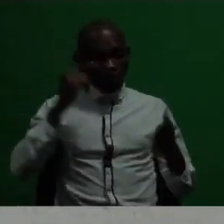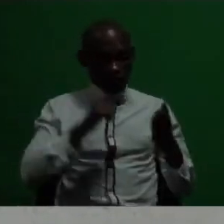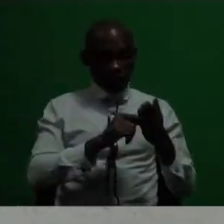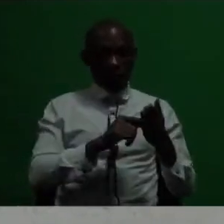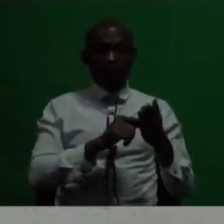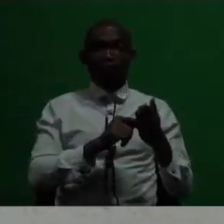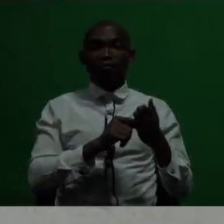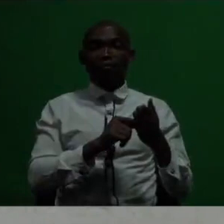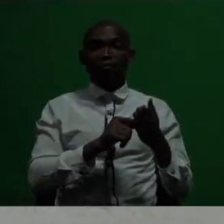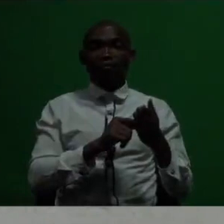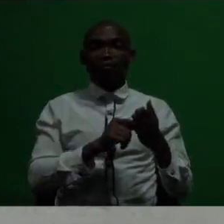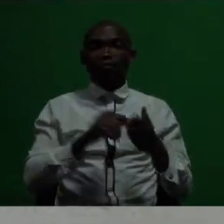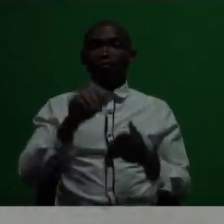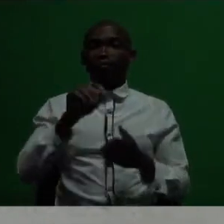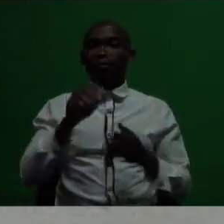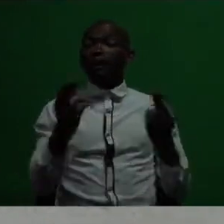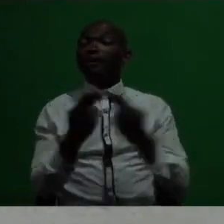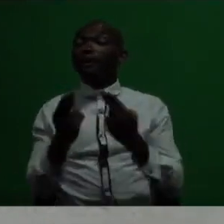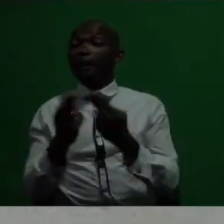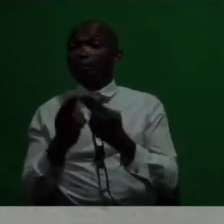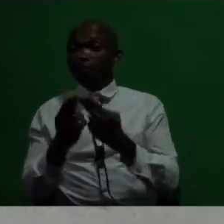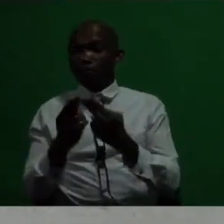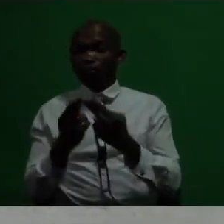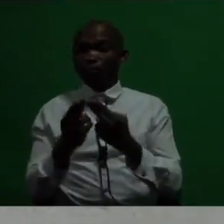Greek means same